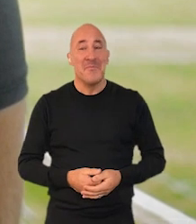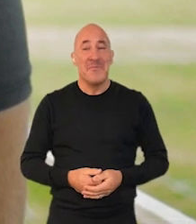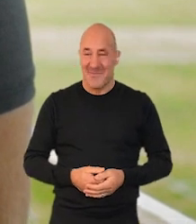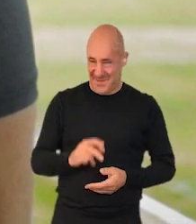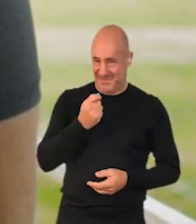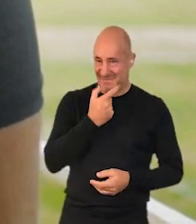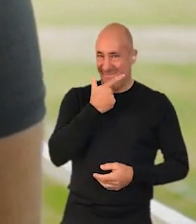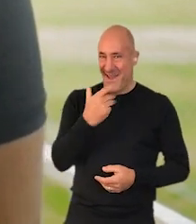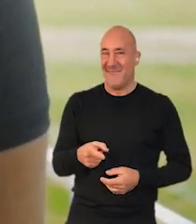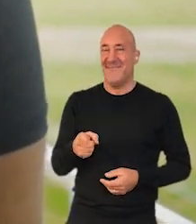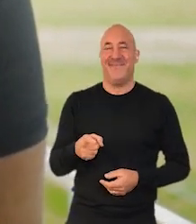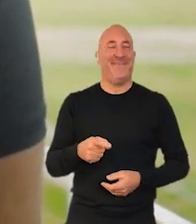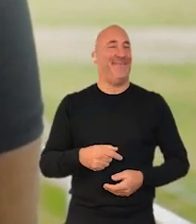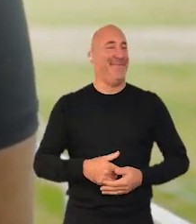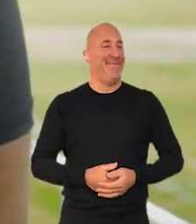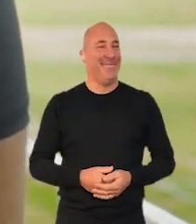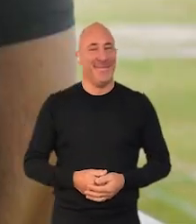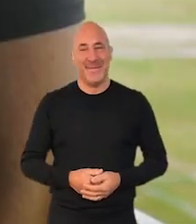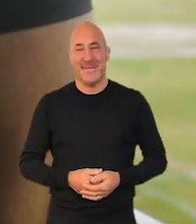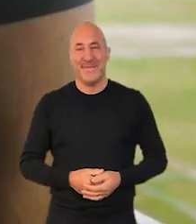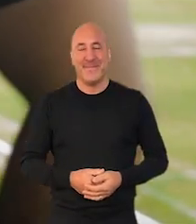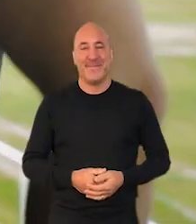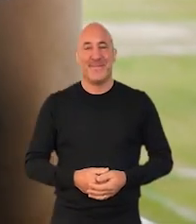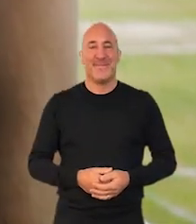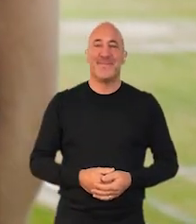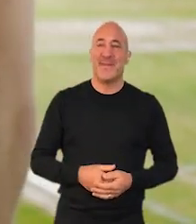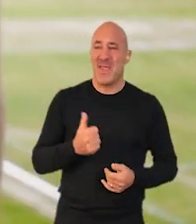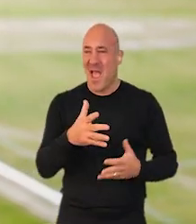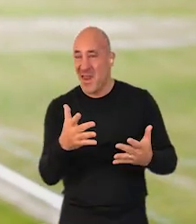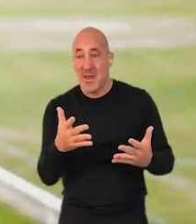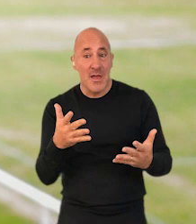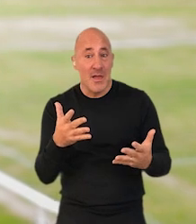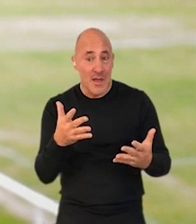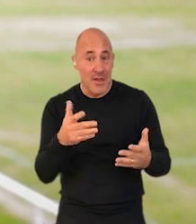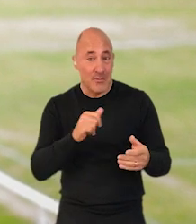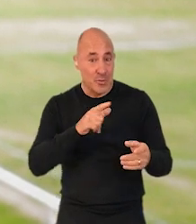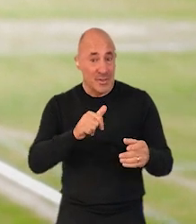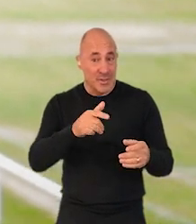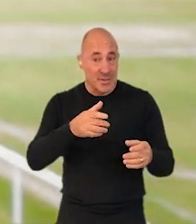You put a smile on your face then. Yeah. So the back about way. And